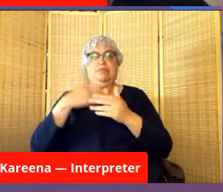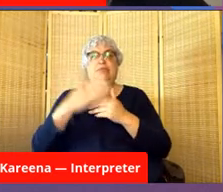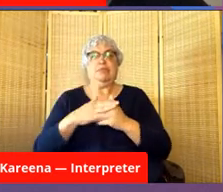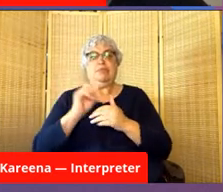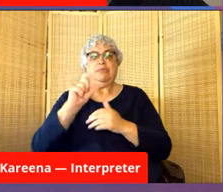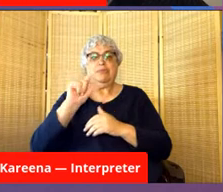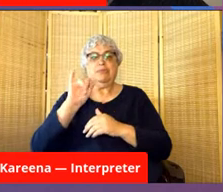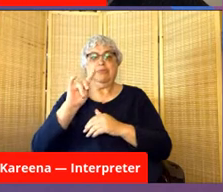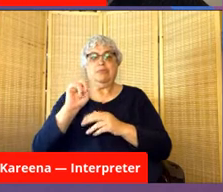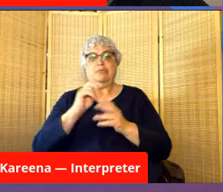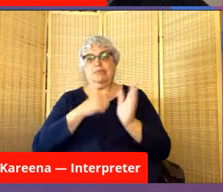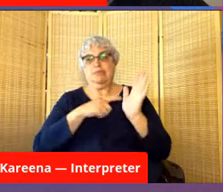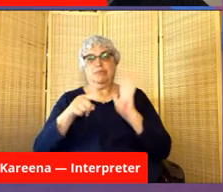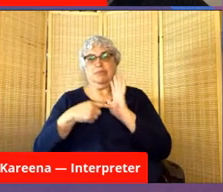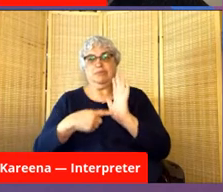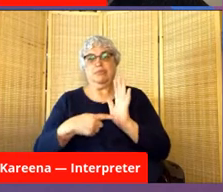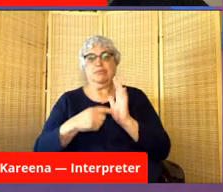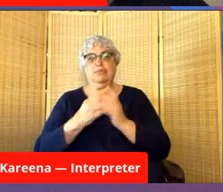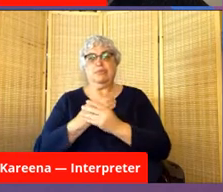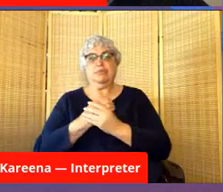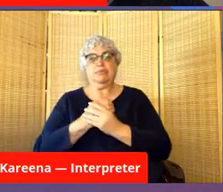and go straight to the example.